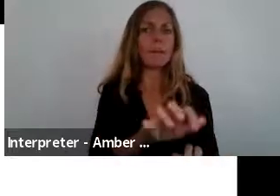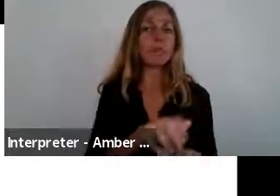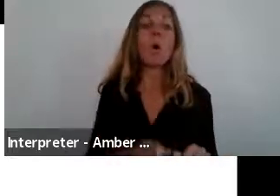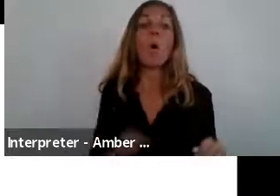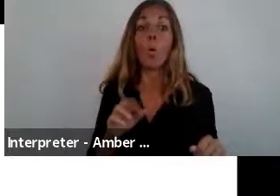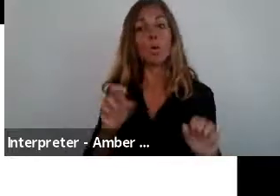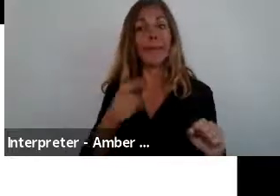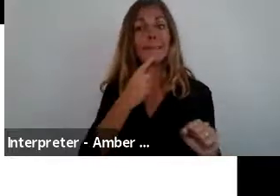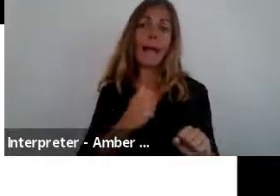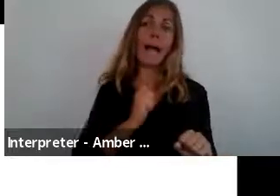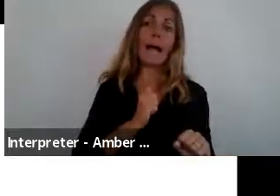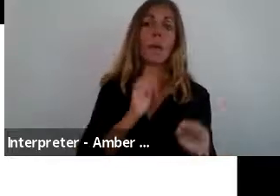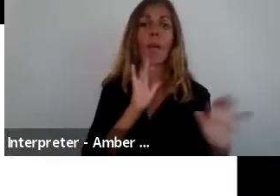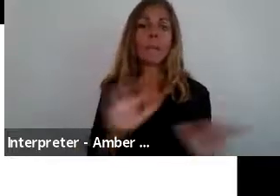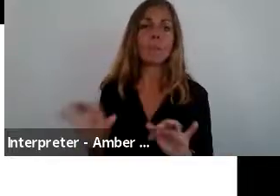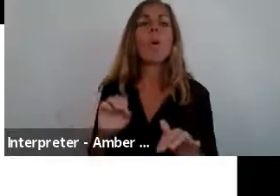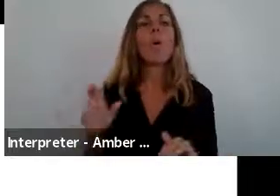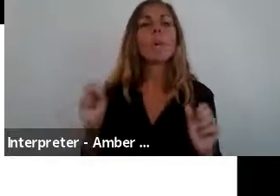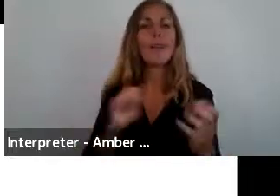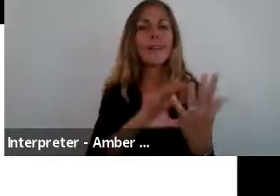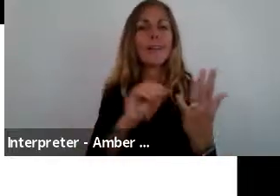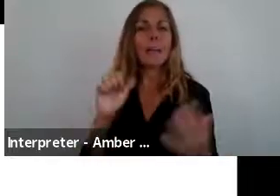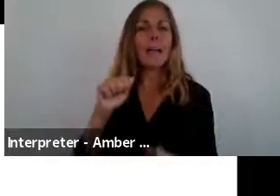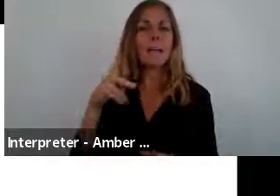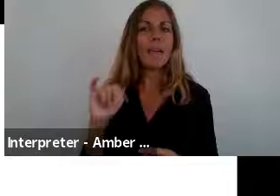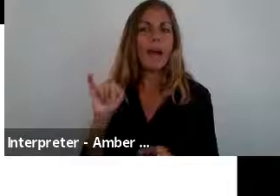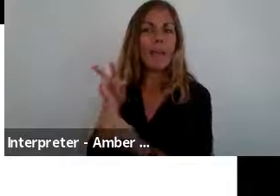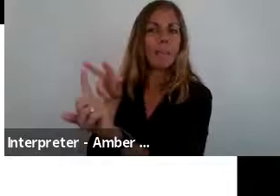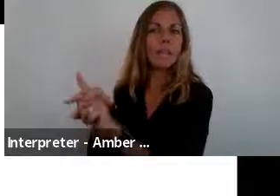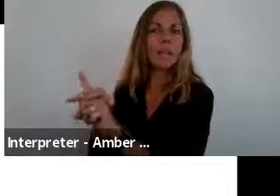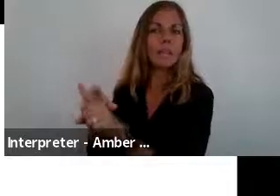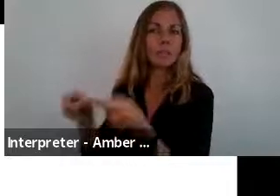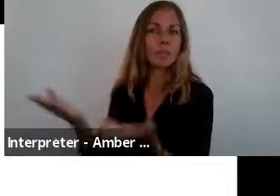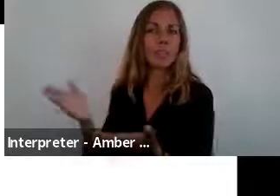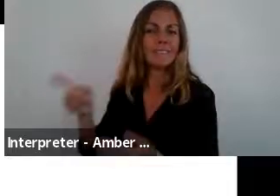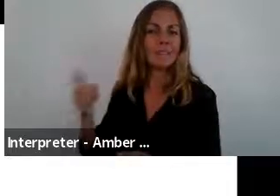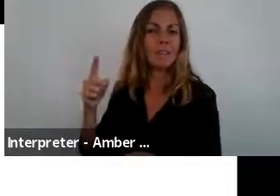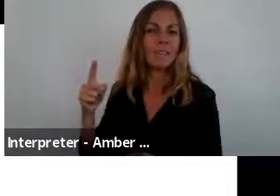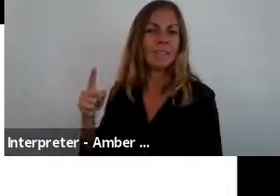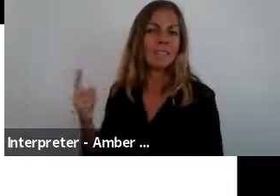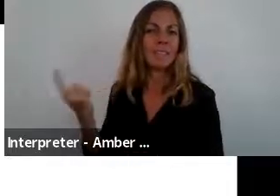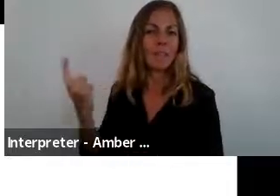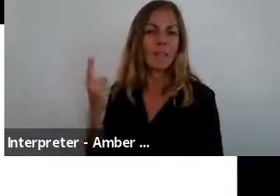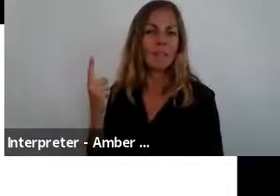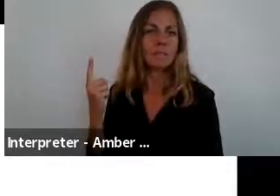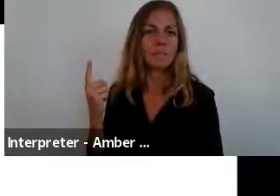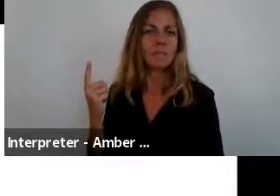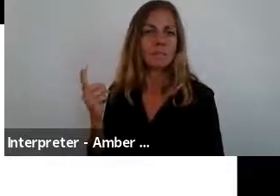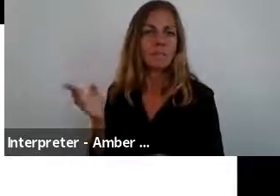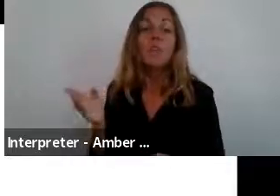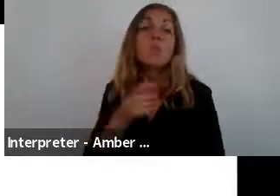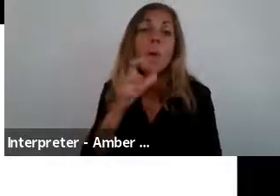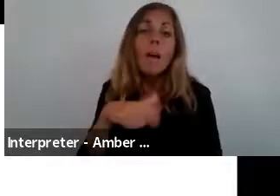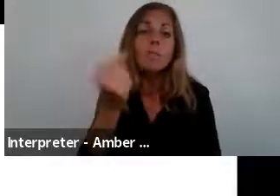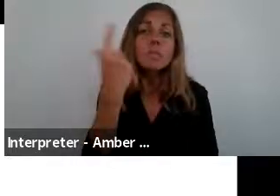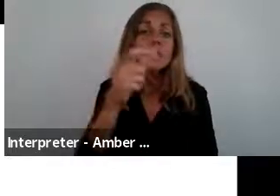type the captions, or you can copy the API token into a service that provides captions. You don't have to know what an API token is. It's just a little